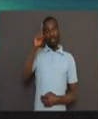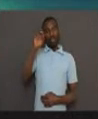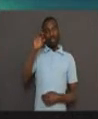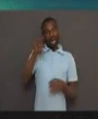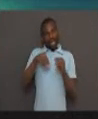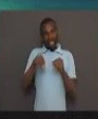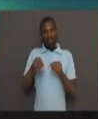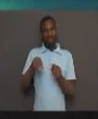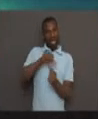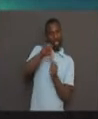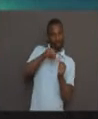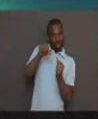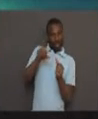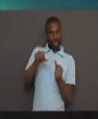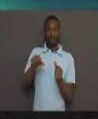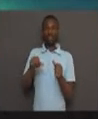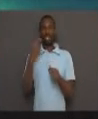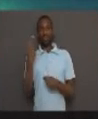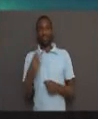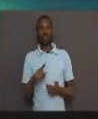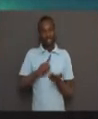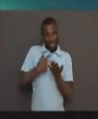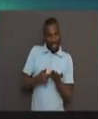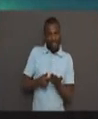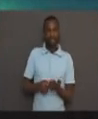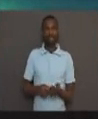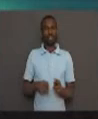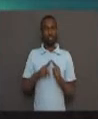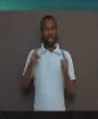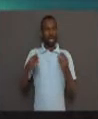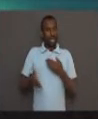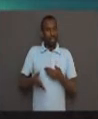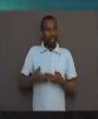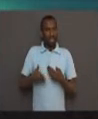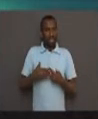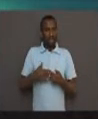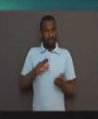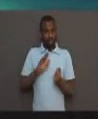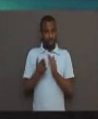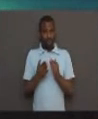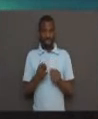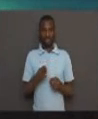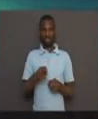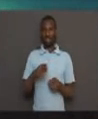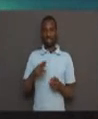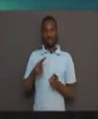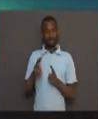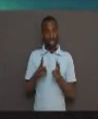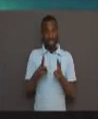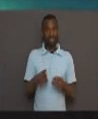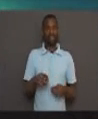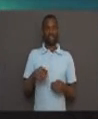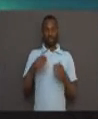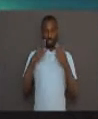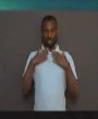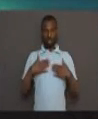atoms so that they can be more easily traced as they move throughout